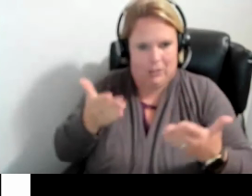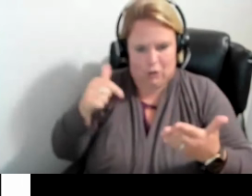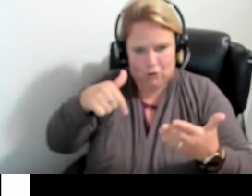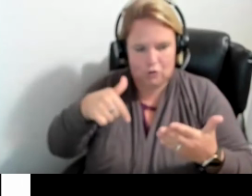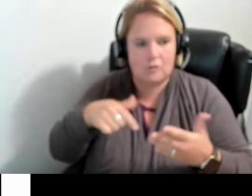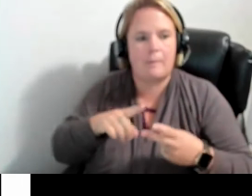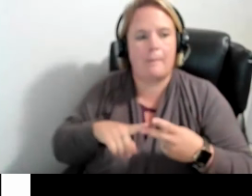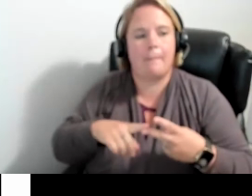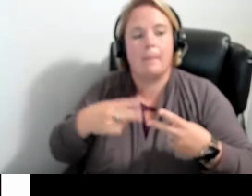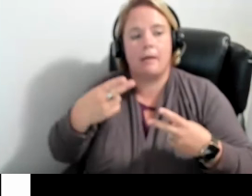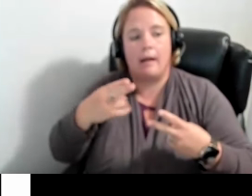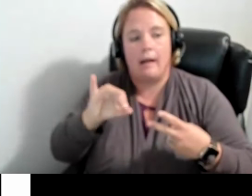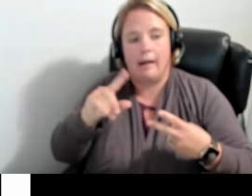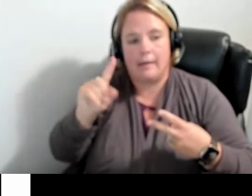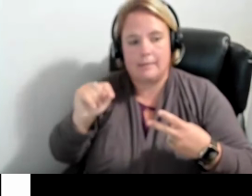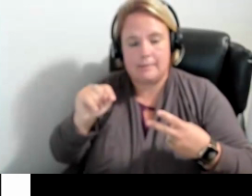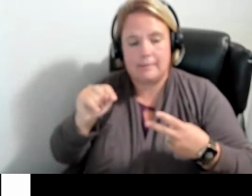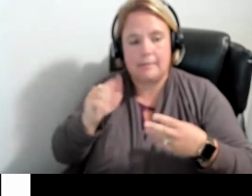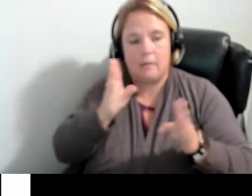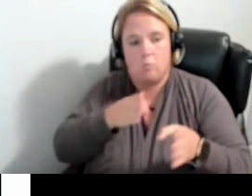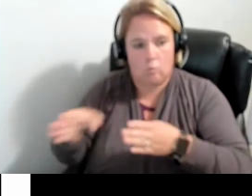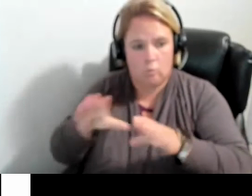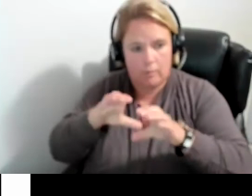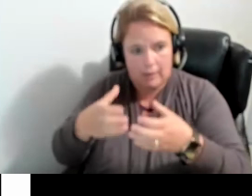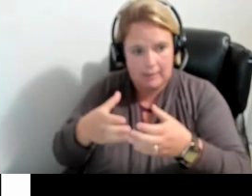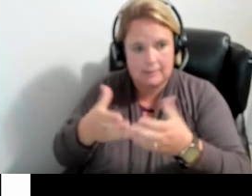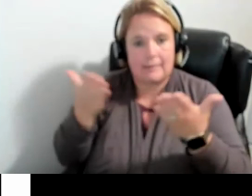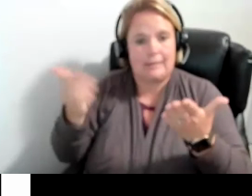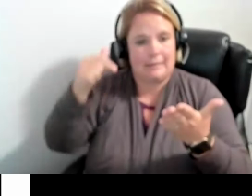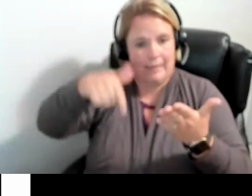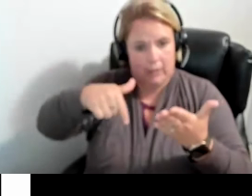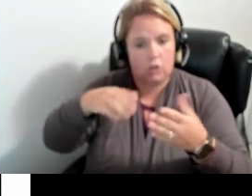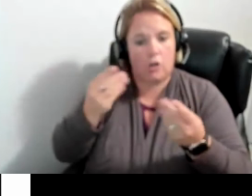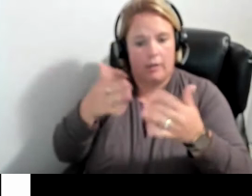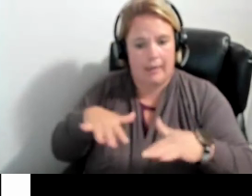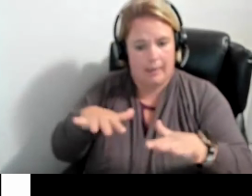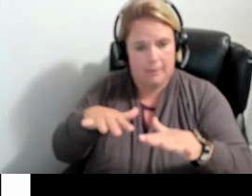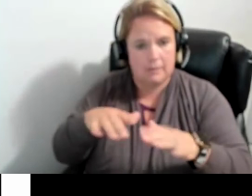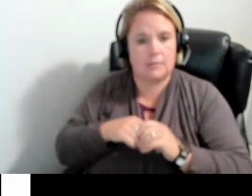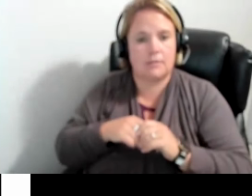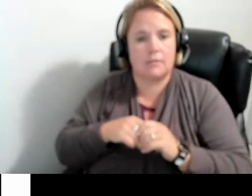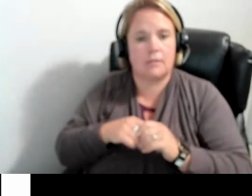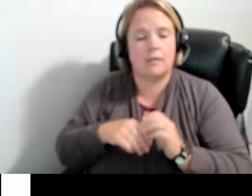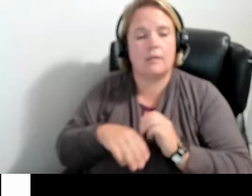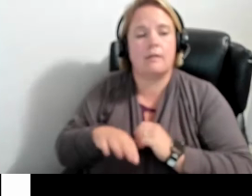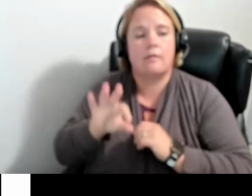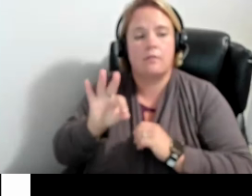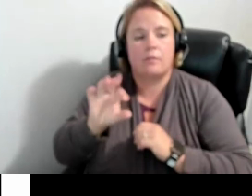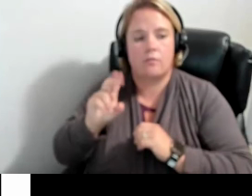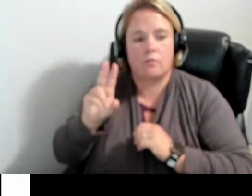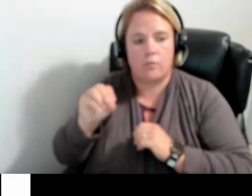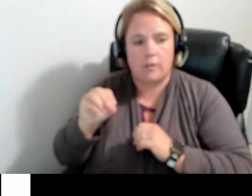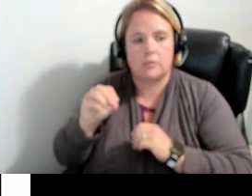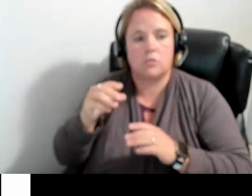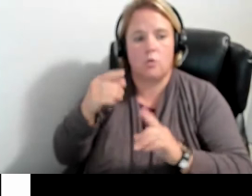Our HiSET Prep course, we are offering it here on campus. The Fresno Mission, we partner with Rescue the Children,